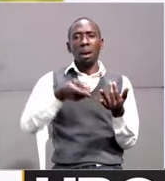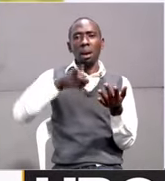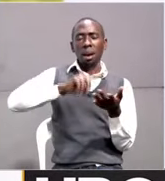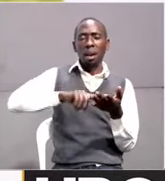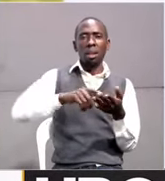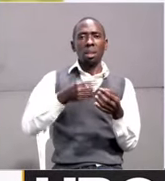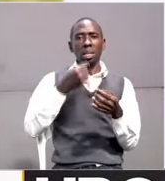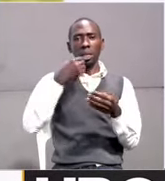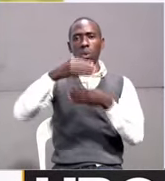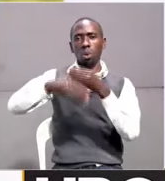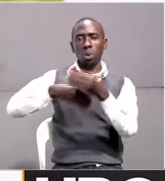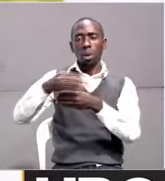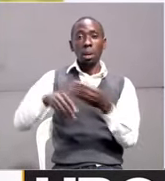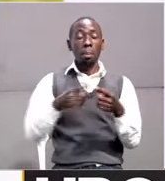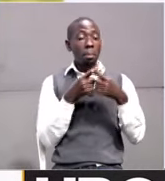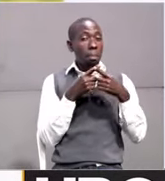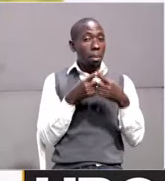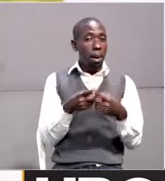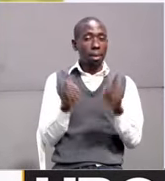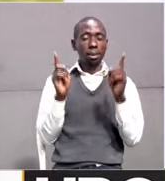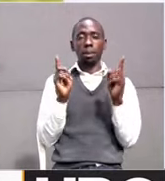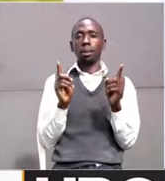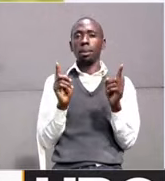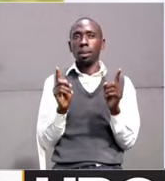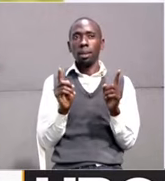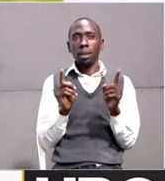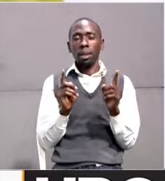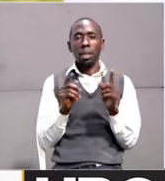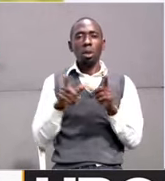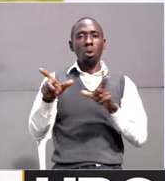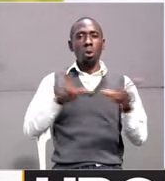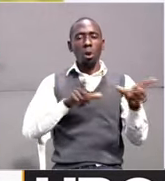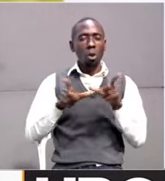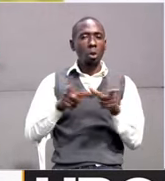the cotton, but the indigenous